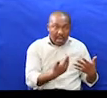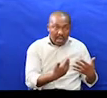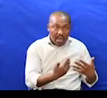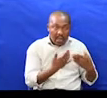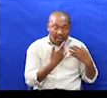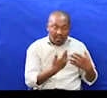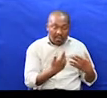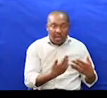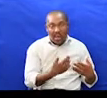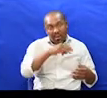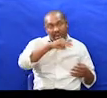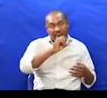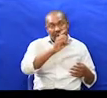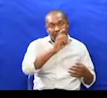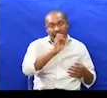destroyed, and can